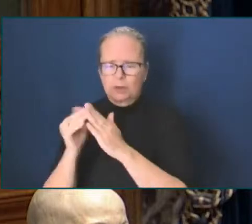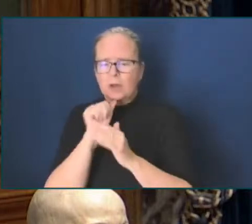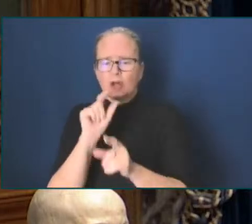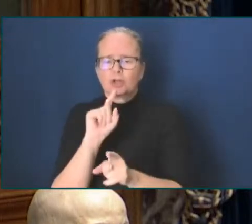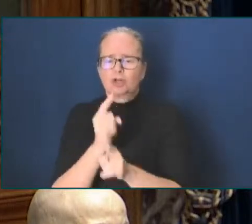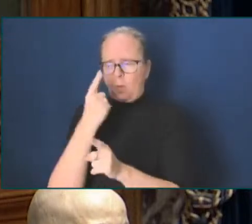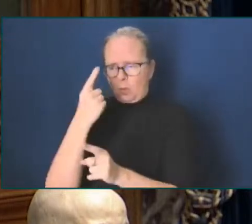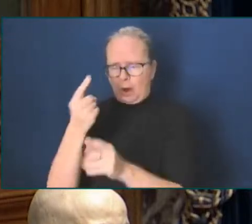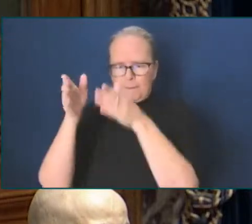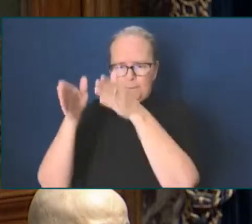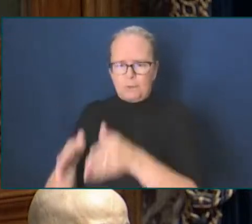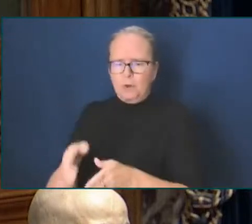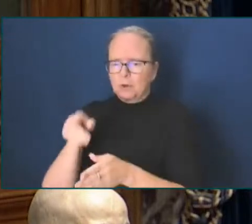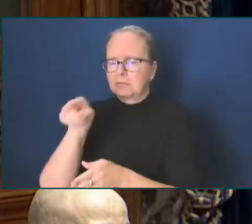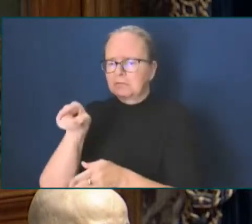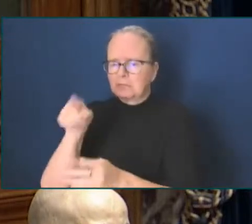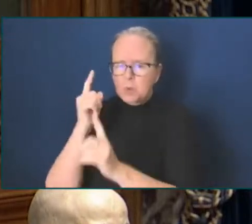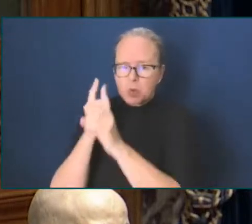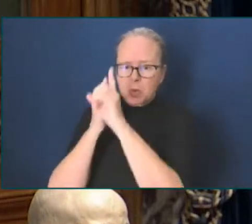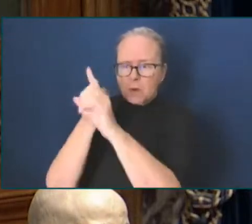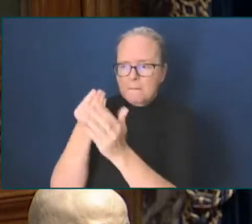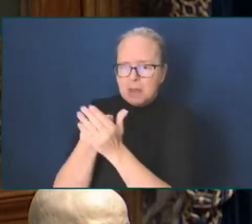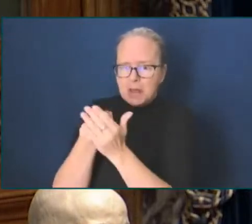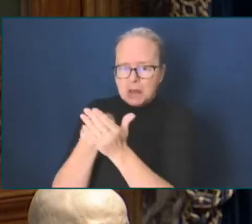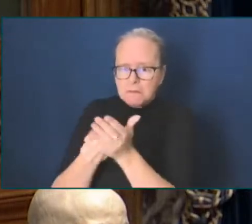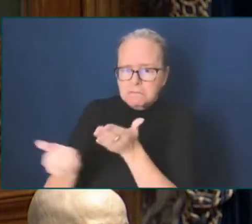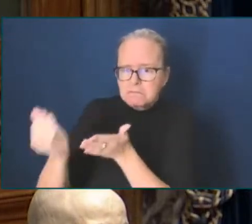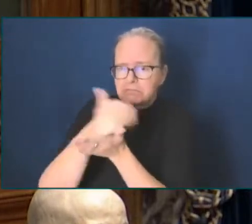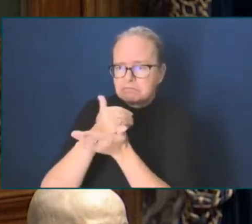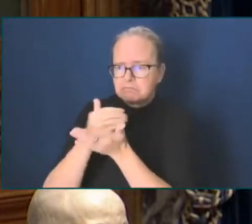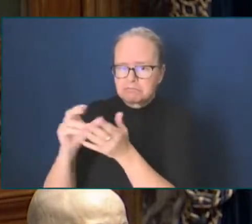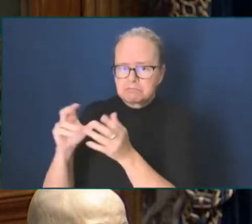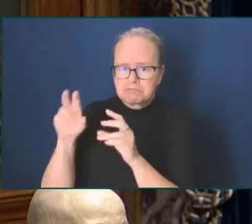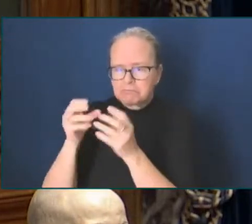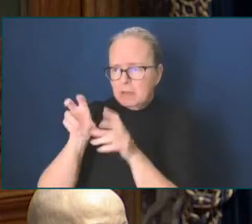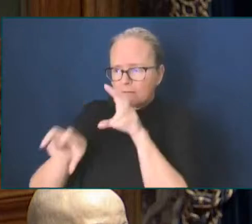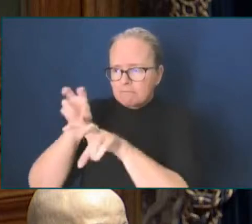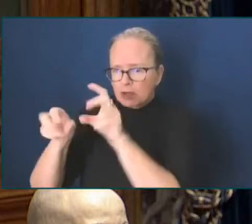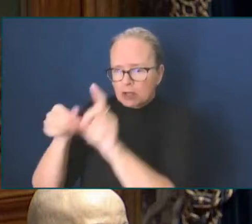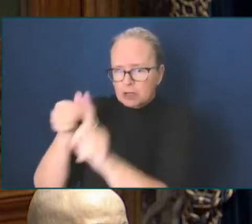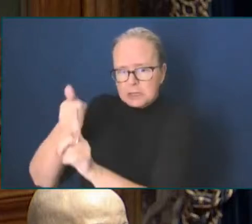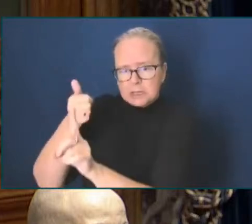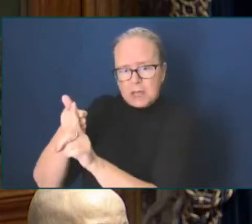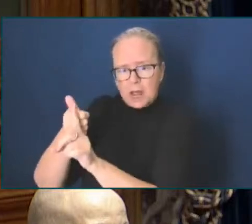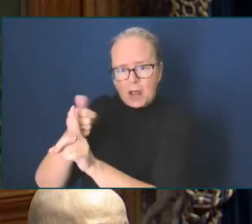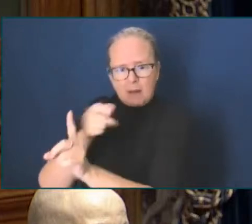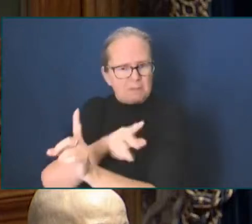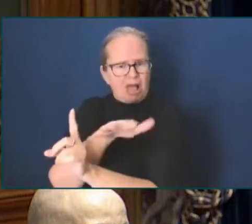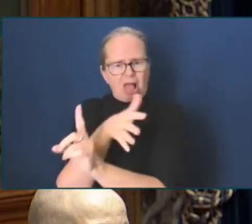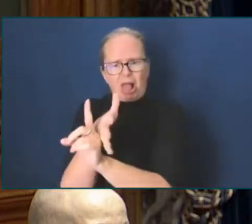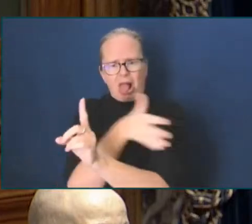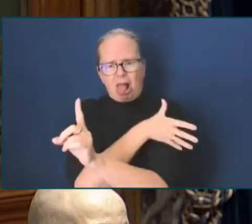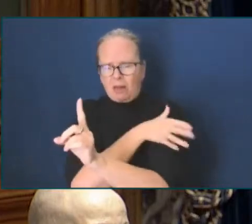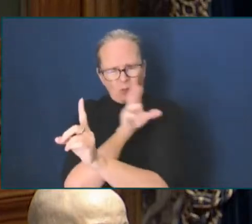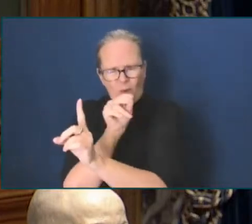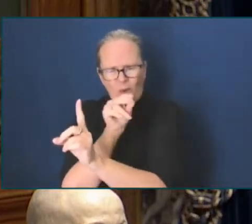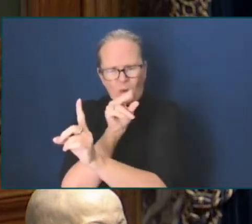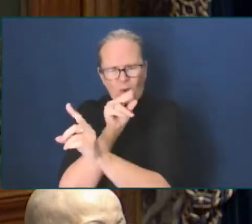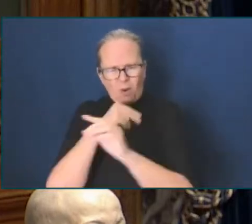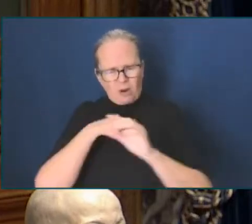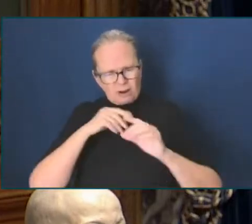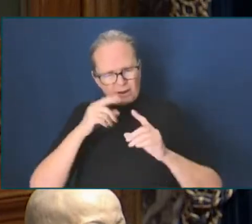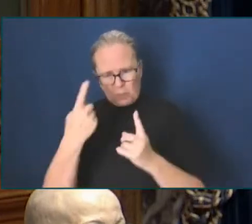a buffer against it, recognizing that not all wealth is measured in dollars and GDP. Let